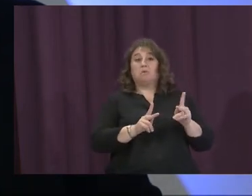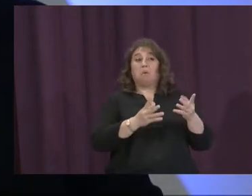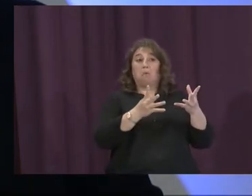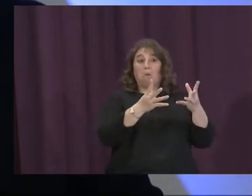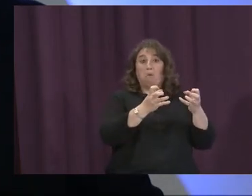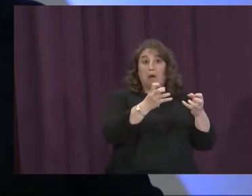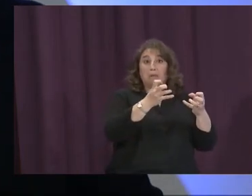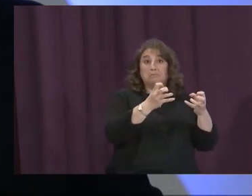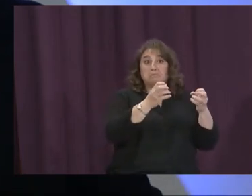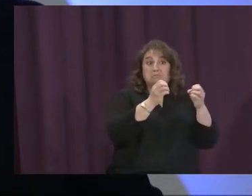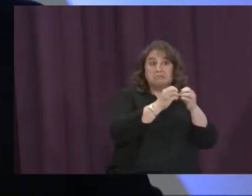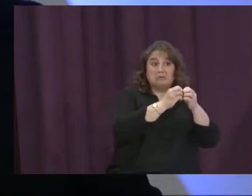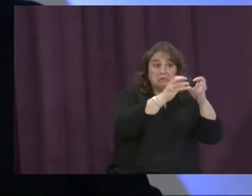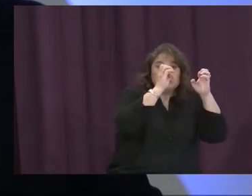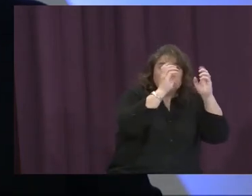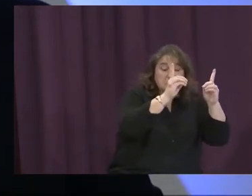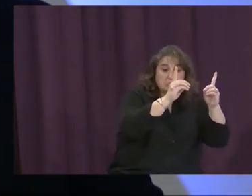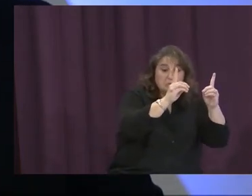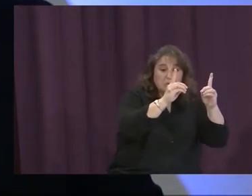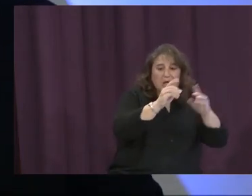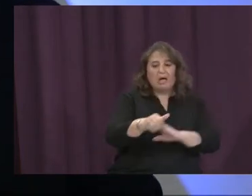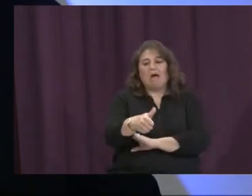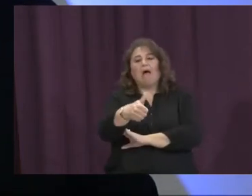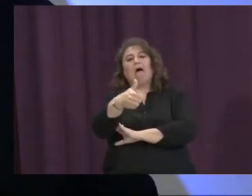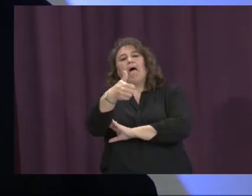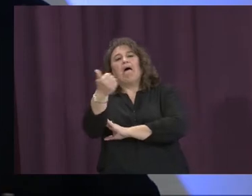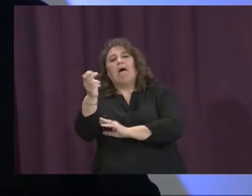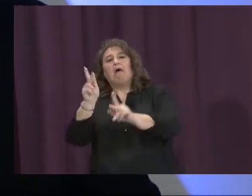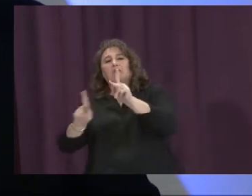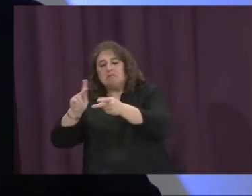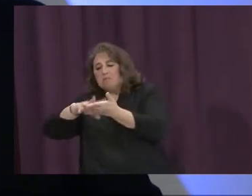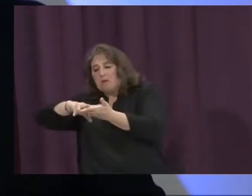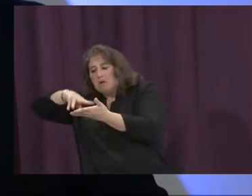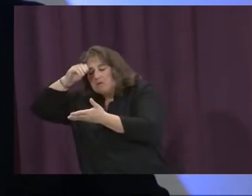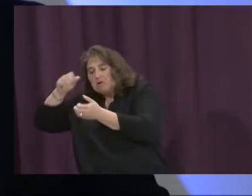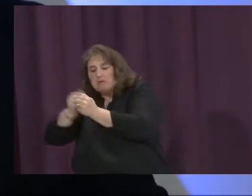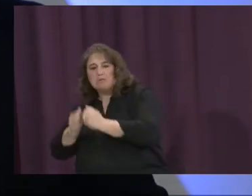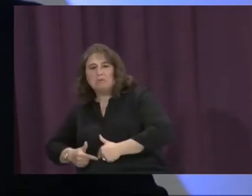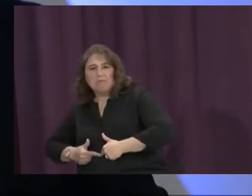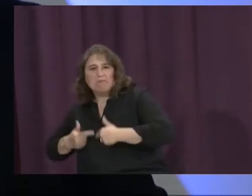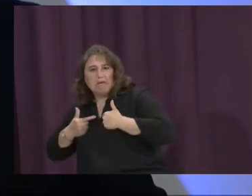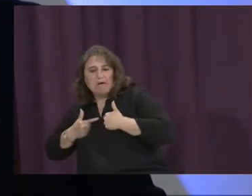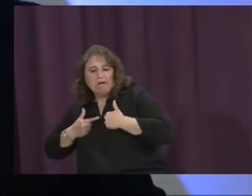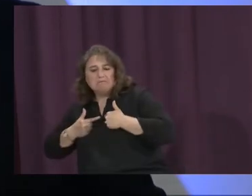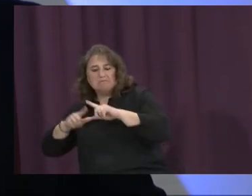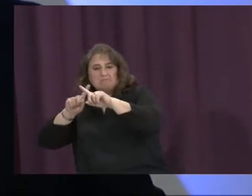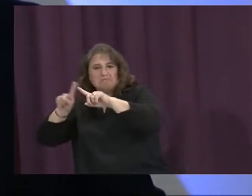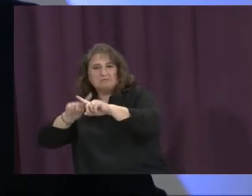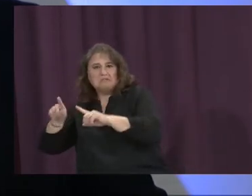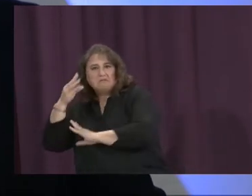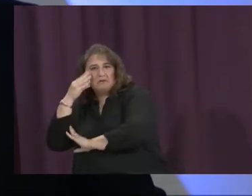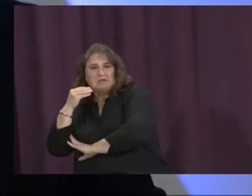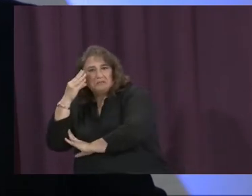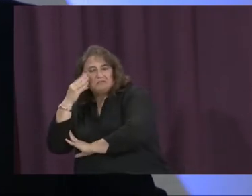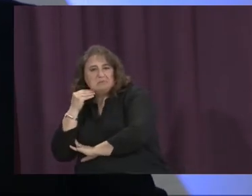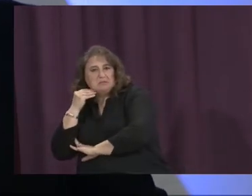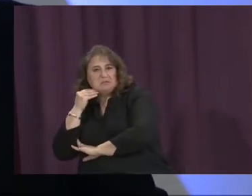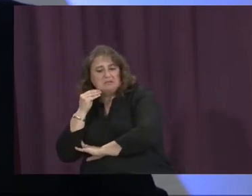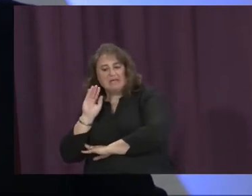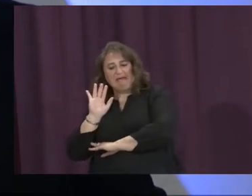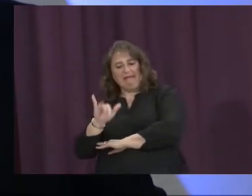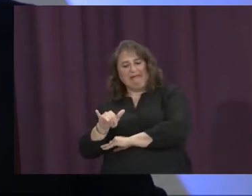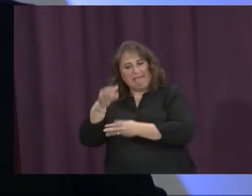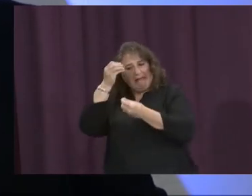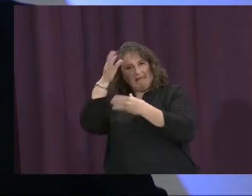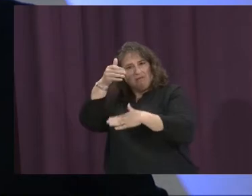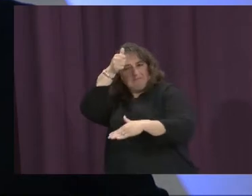Um, um, some people just learn on the job and just know things. So, um, and that's one of those hidden things, also, that a lot of times that,